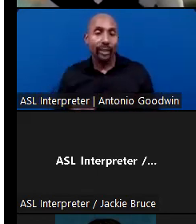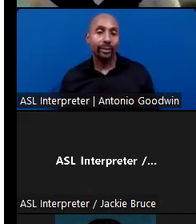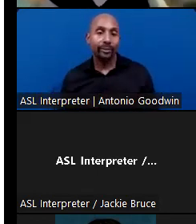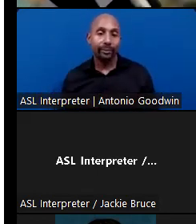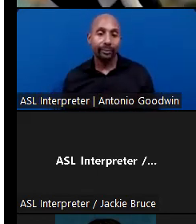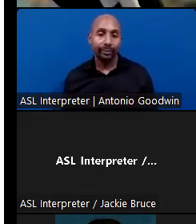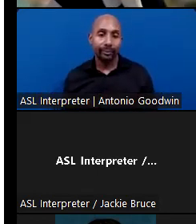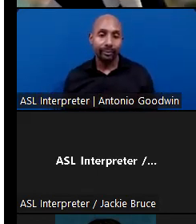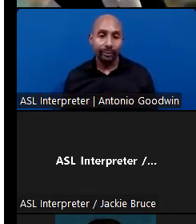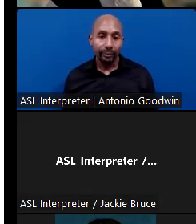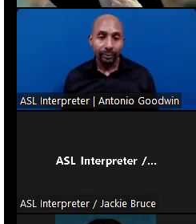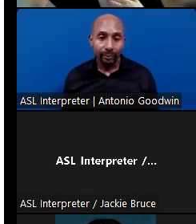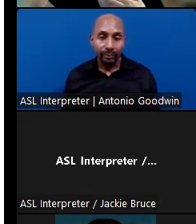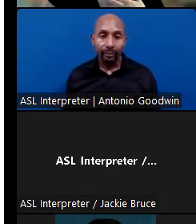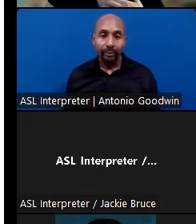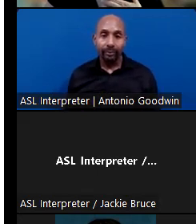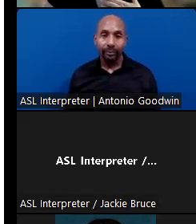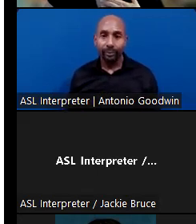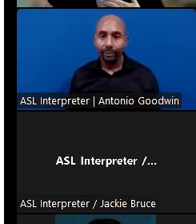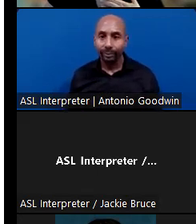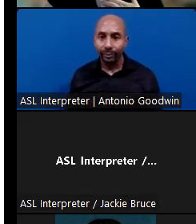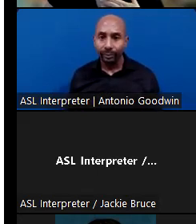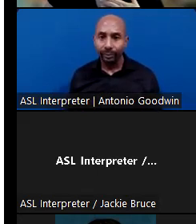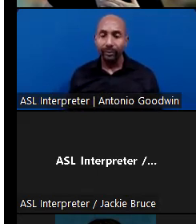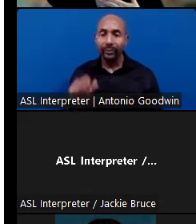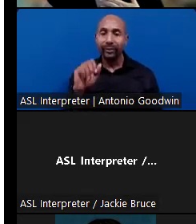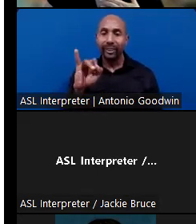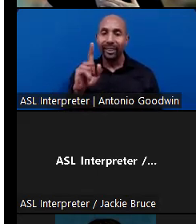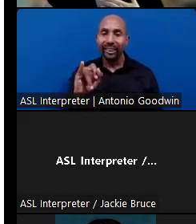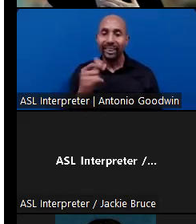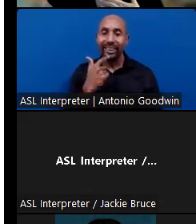There's a comment in the chat box.